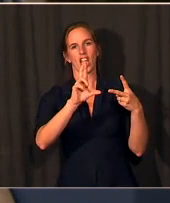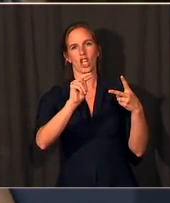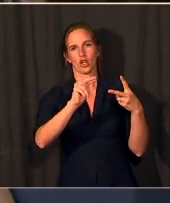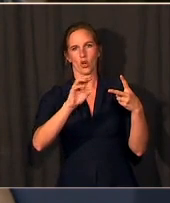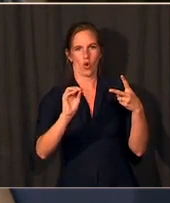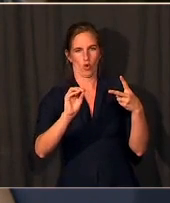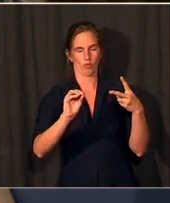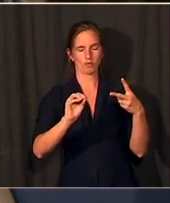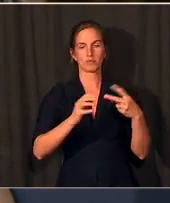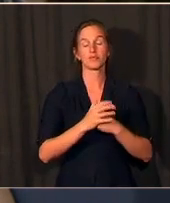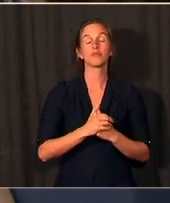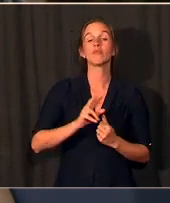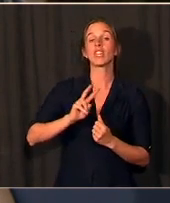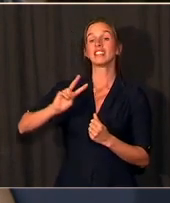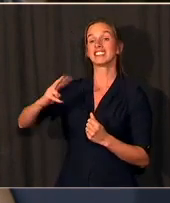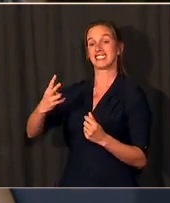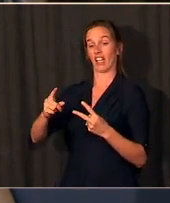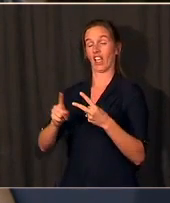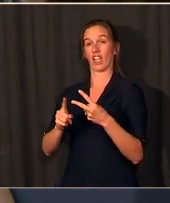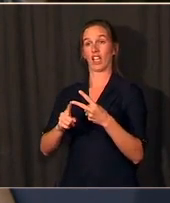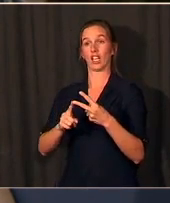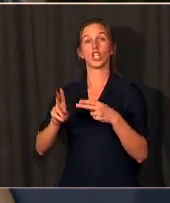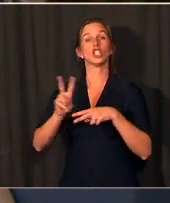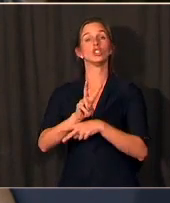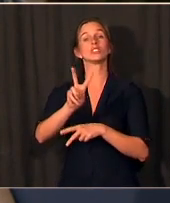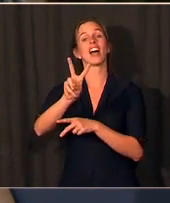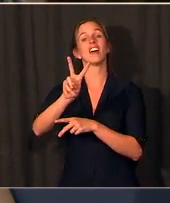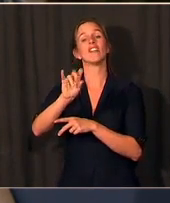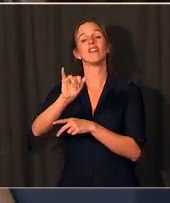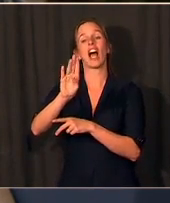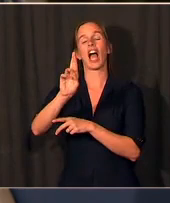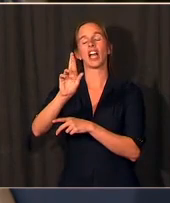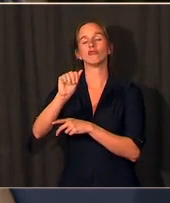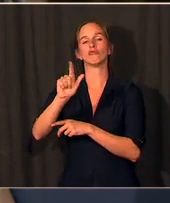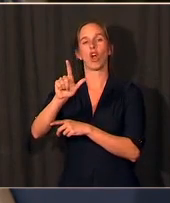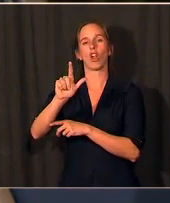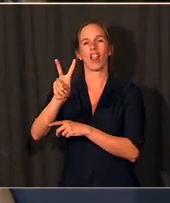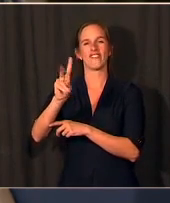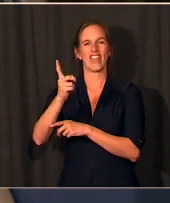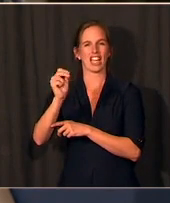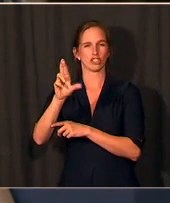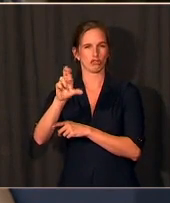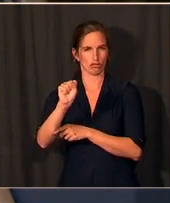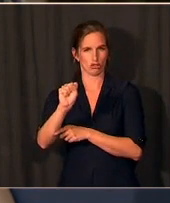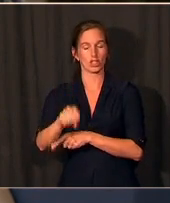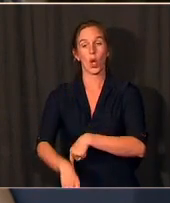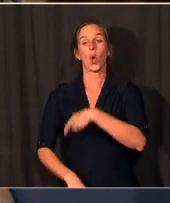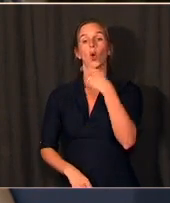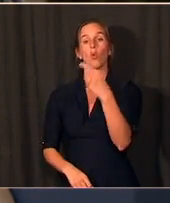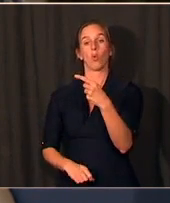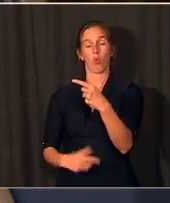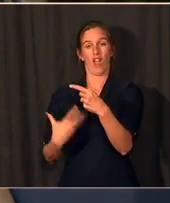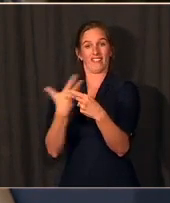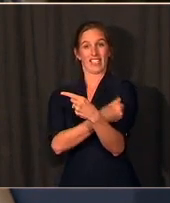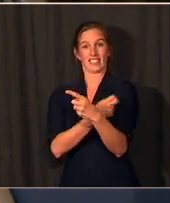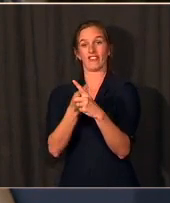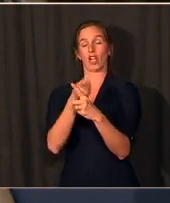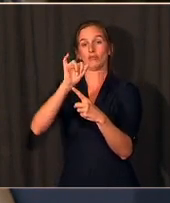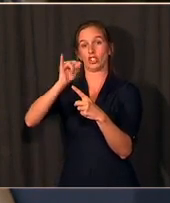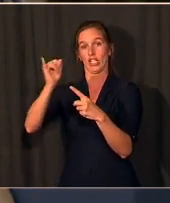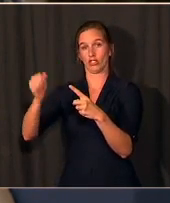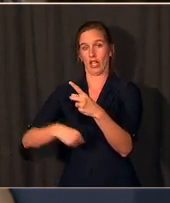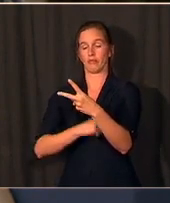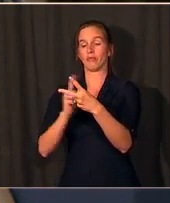using what's called live viral vectors, and we had 1 vaccine from J&J and 1 vaccine